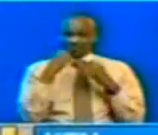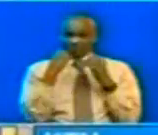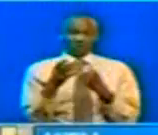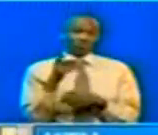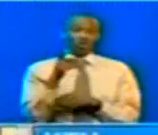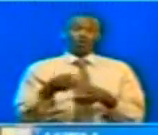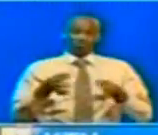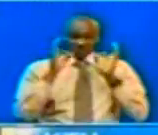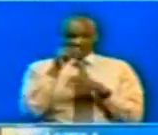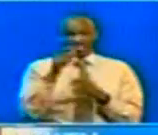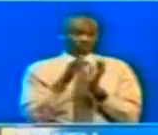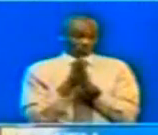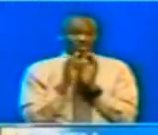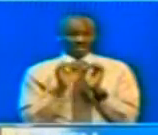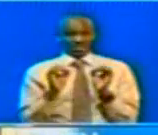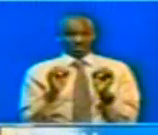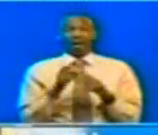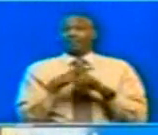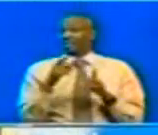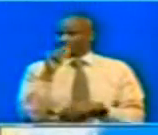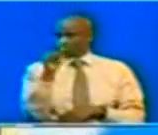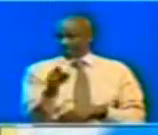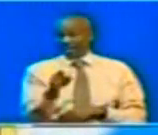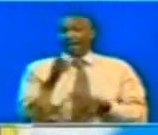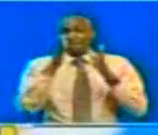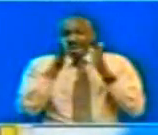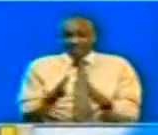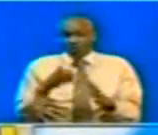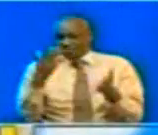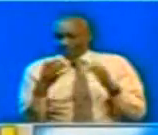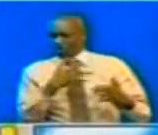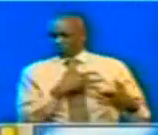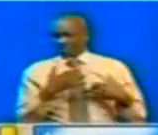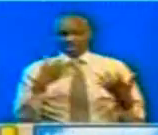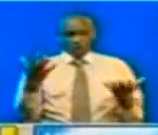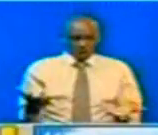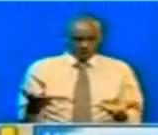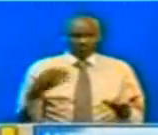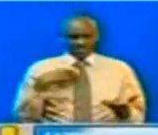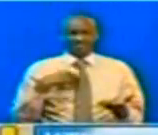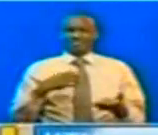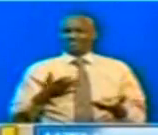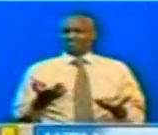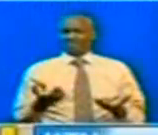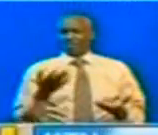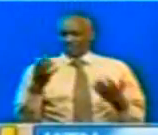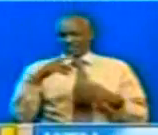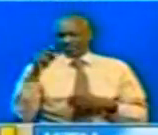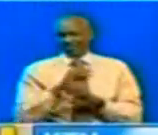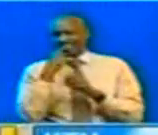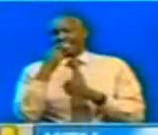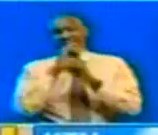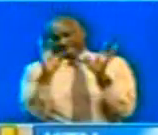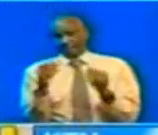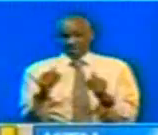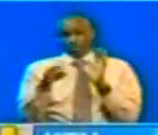that official report. Having said that, anyone who would be concerned would probably just be concerned because they're not very clear